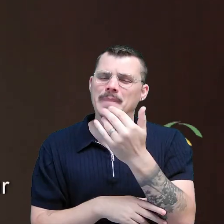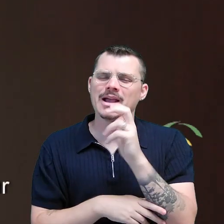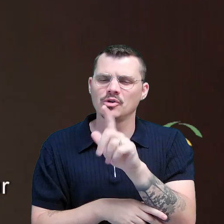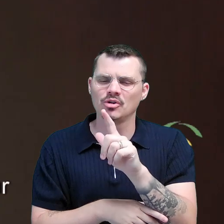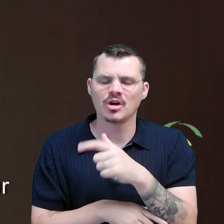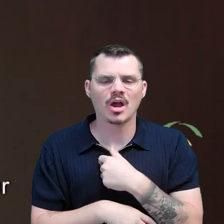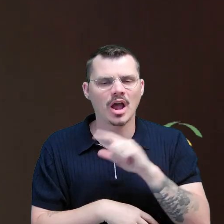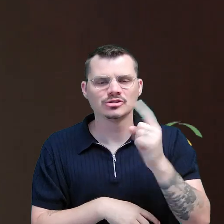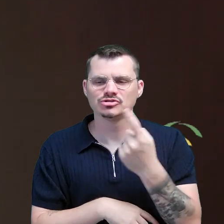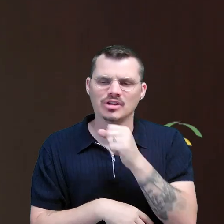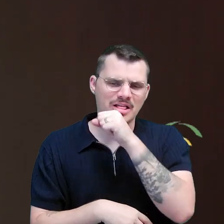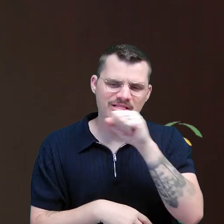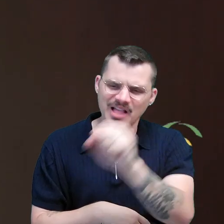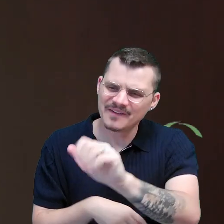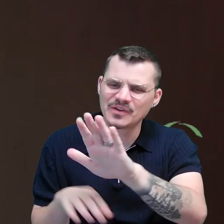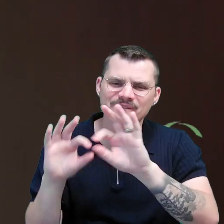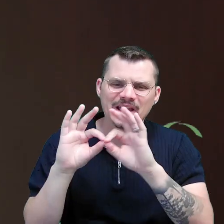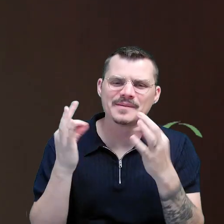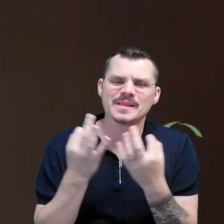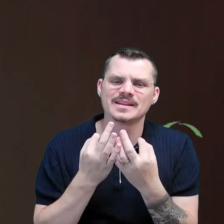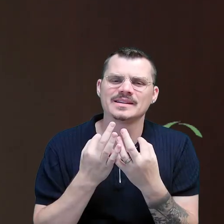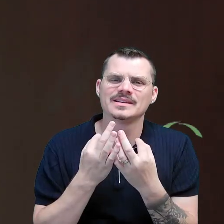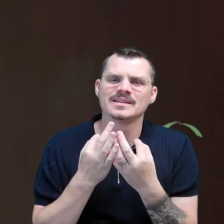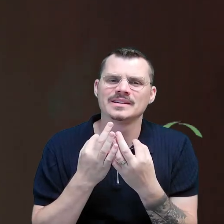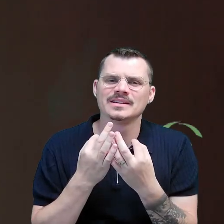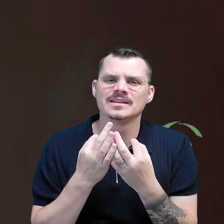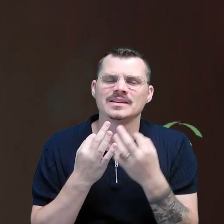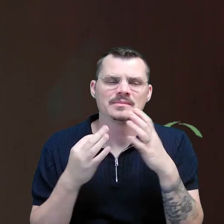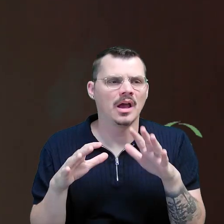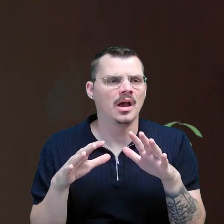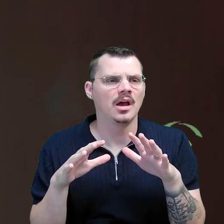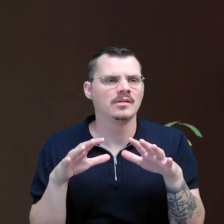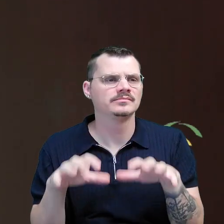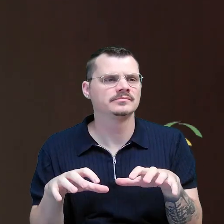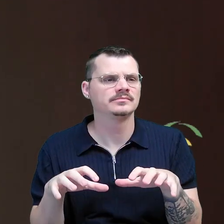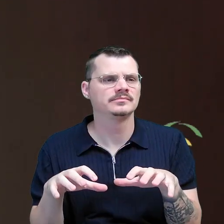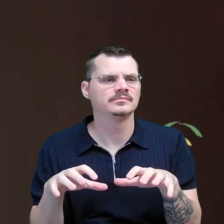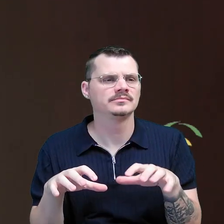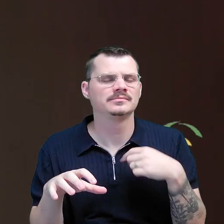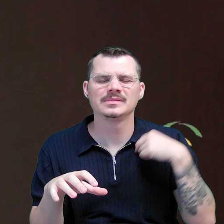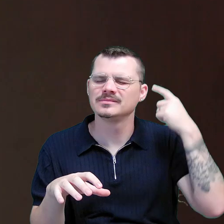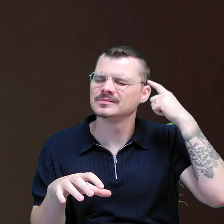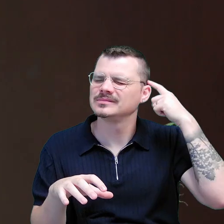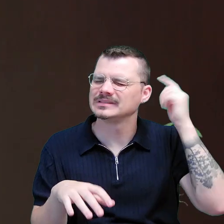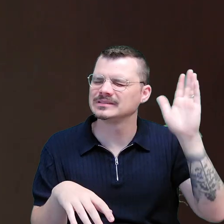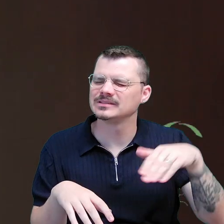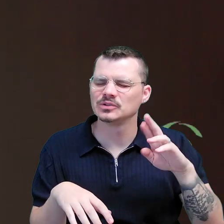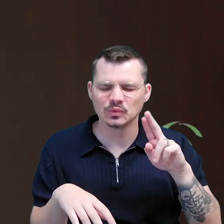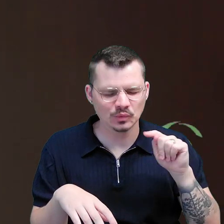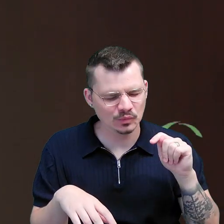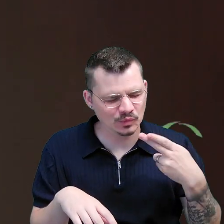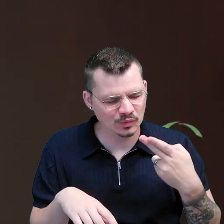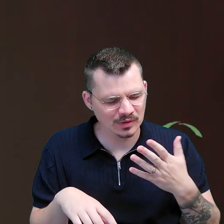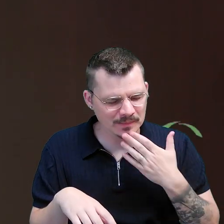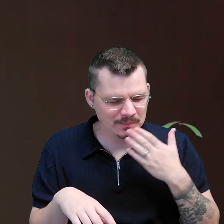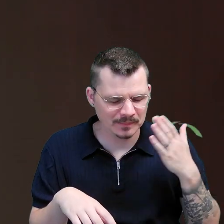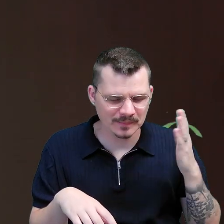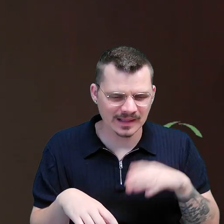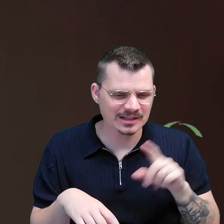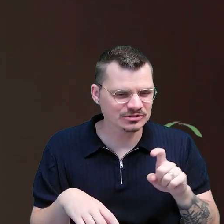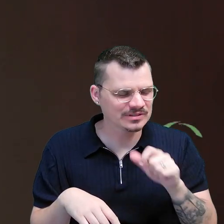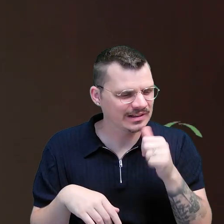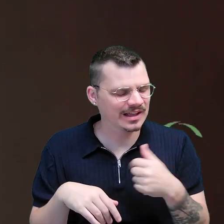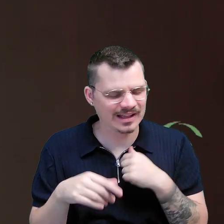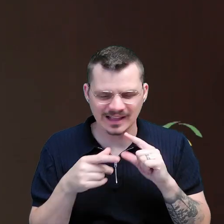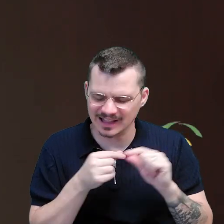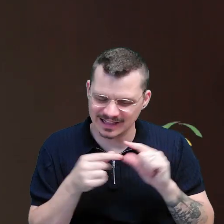I just love your family. And he froze. I'm like, oh, Ruth, bad thing. You shouldn't have done